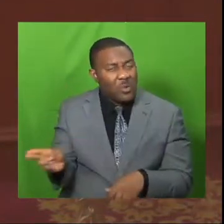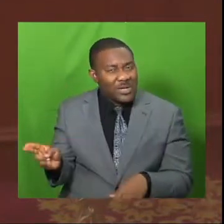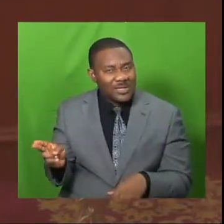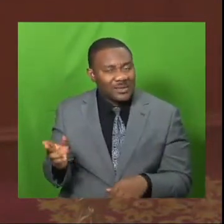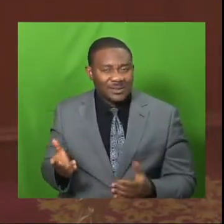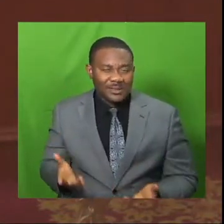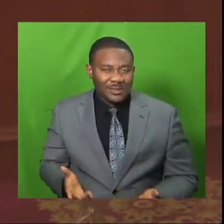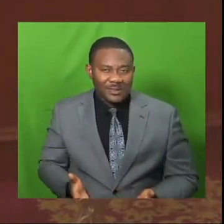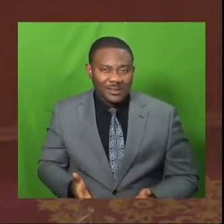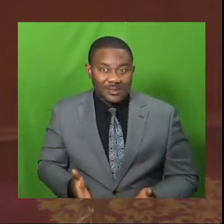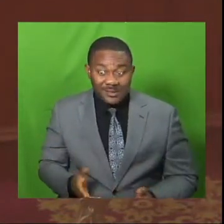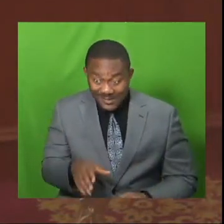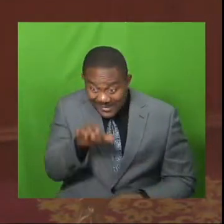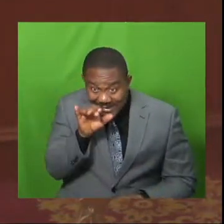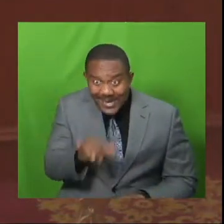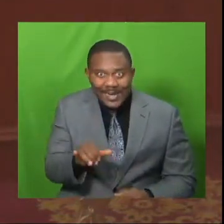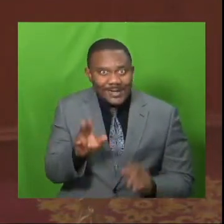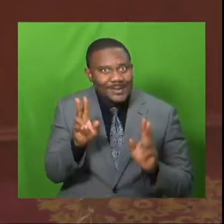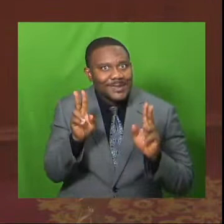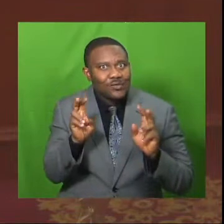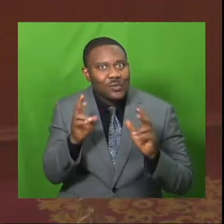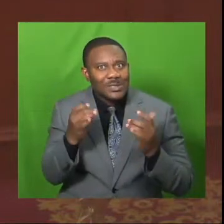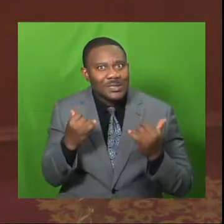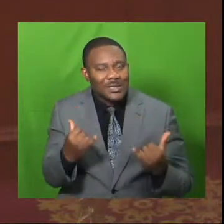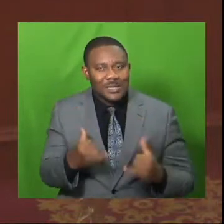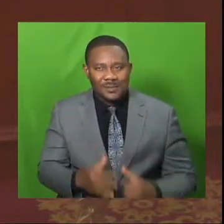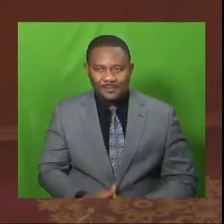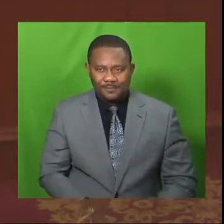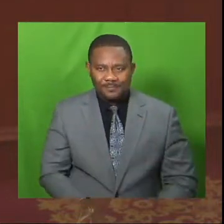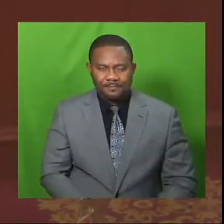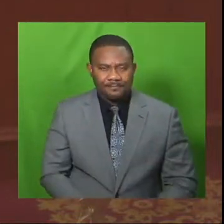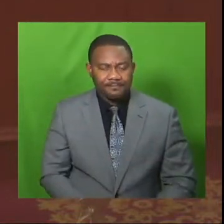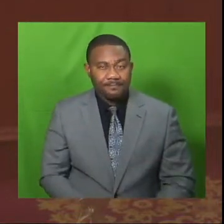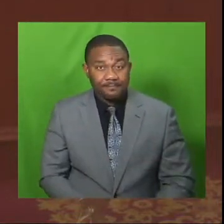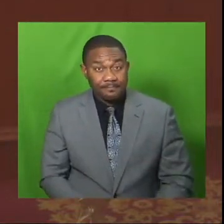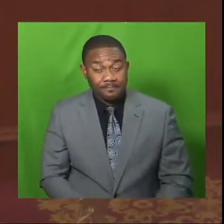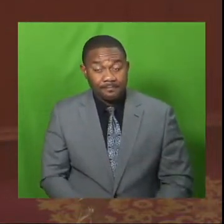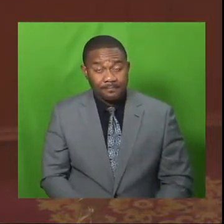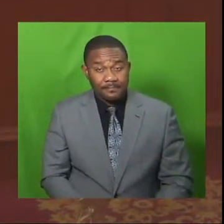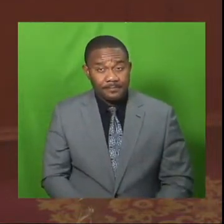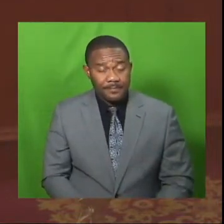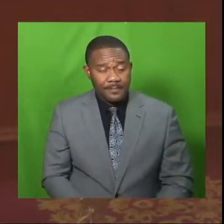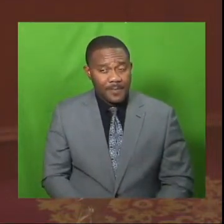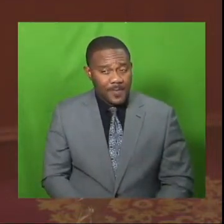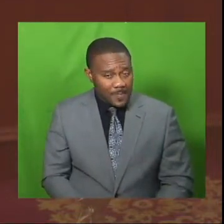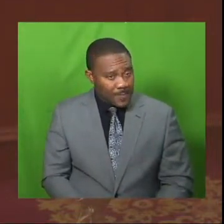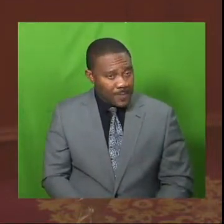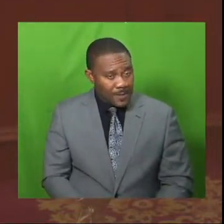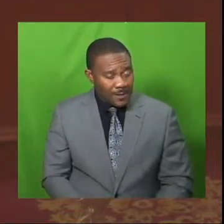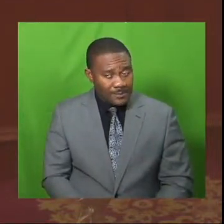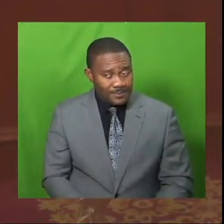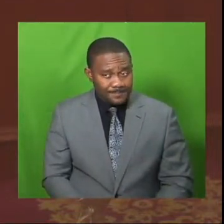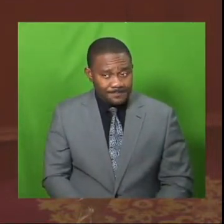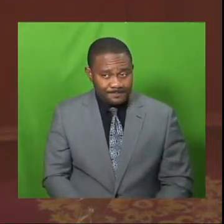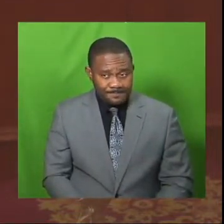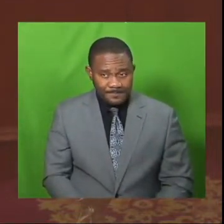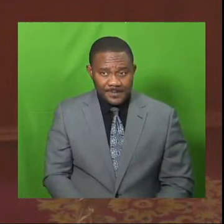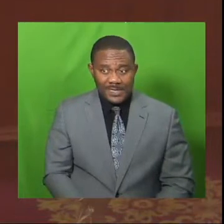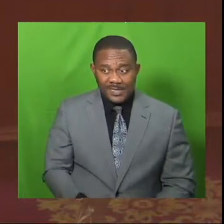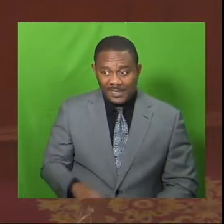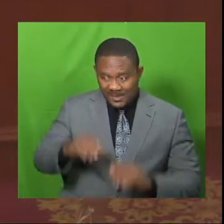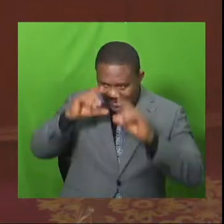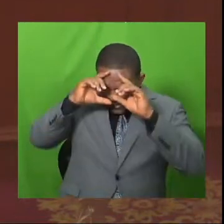are as a country. Mr. Speaker, I heard the President trying to compare what he inherited in